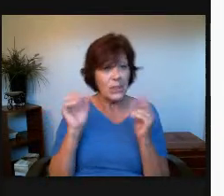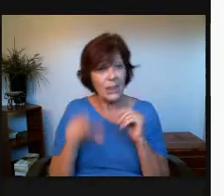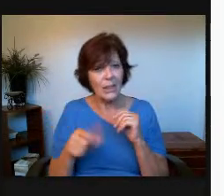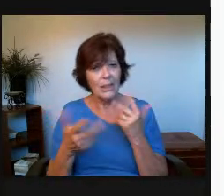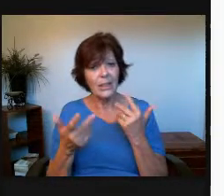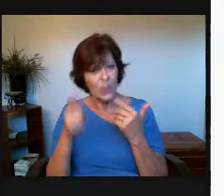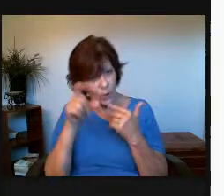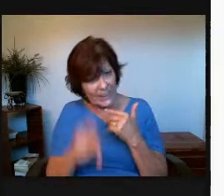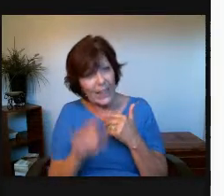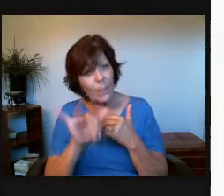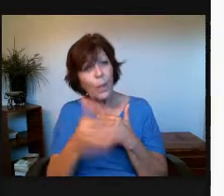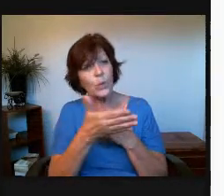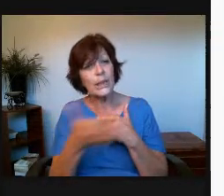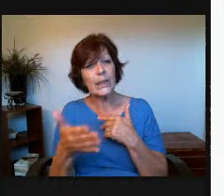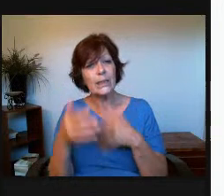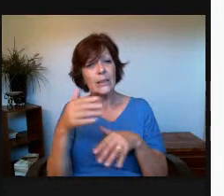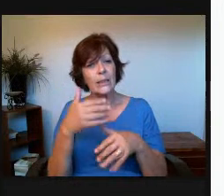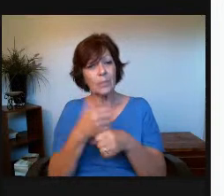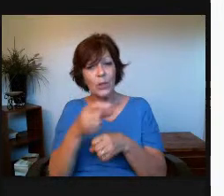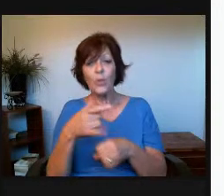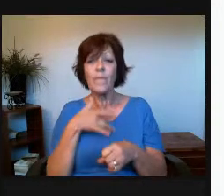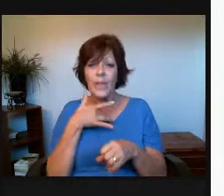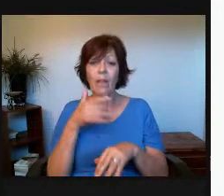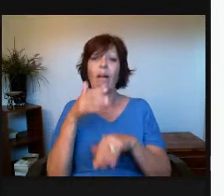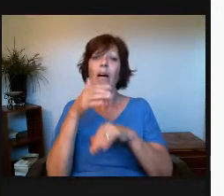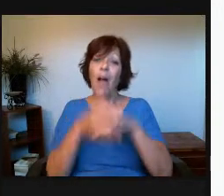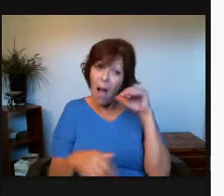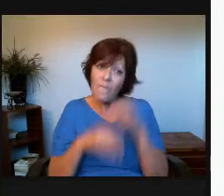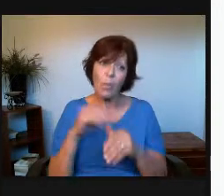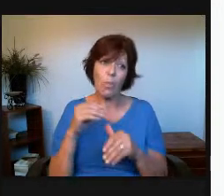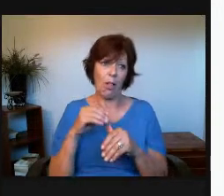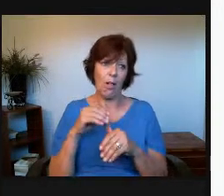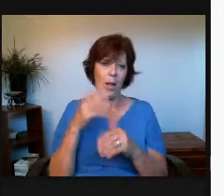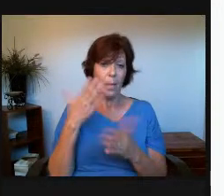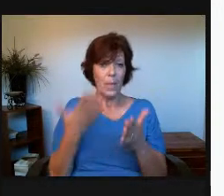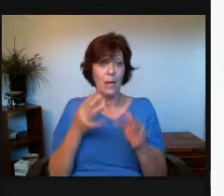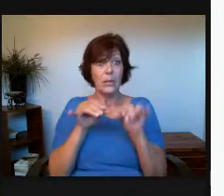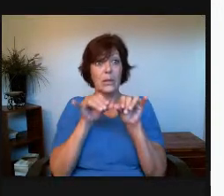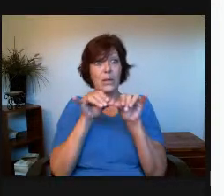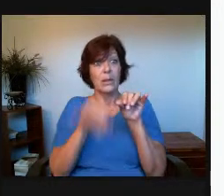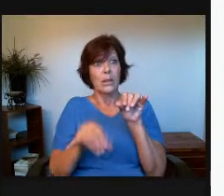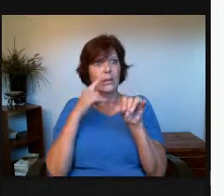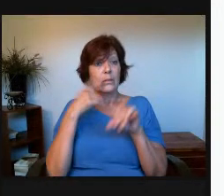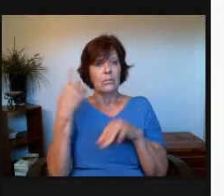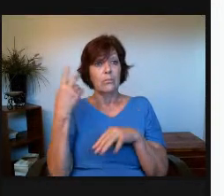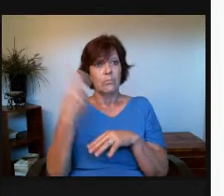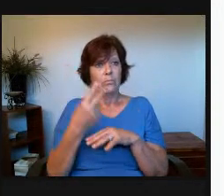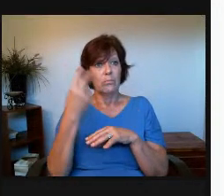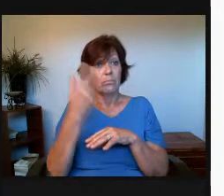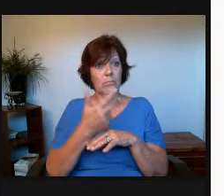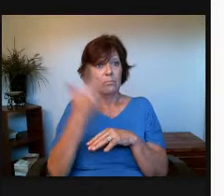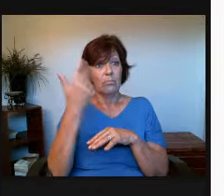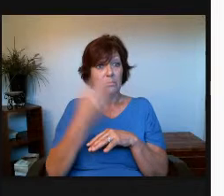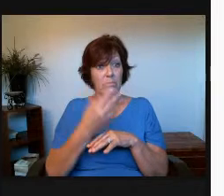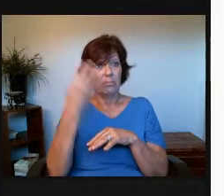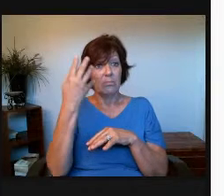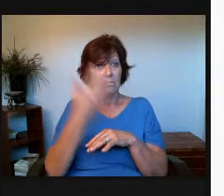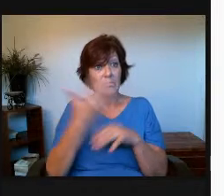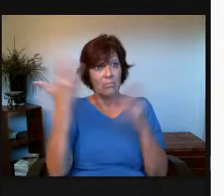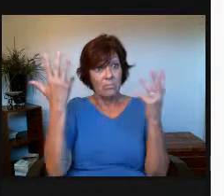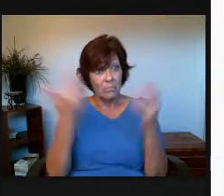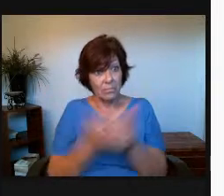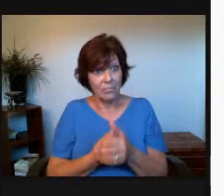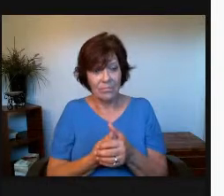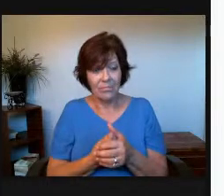you need those things that will make you feel comfortable, because you may be in that position for longer than you really want to